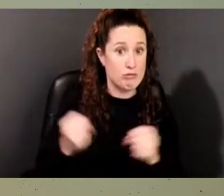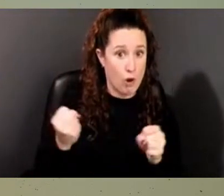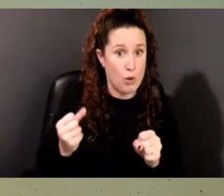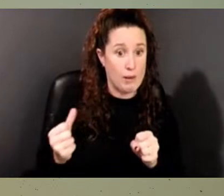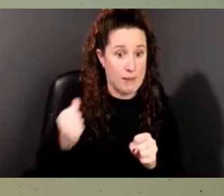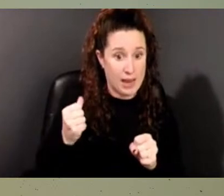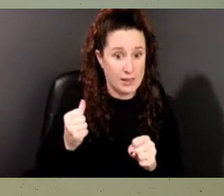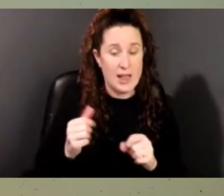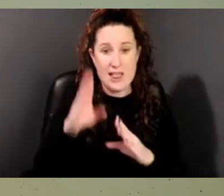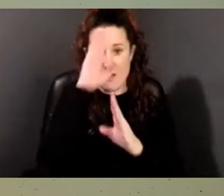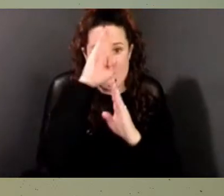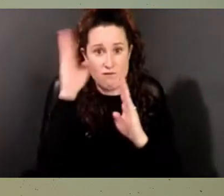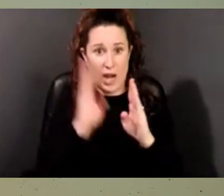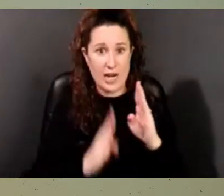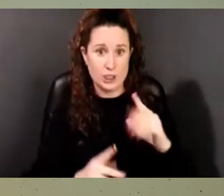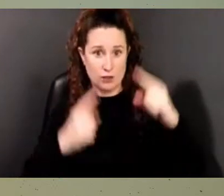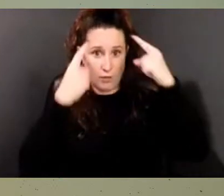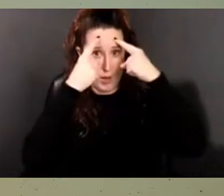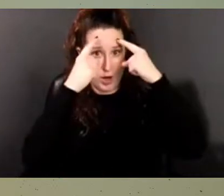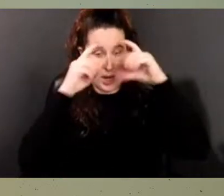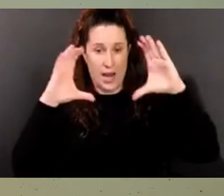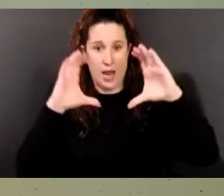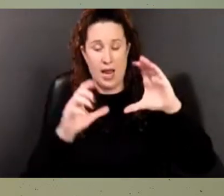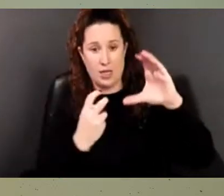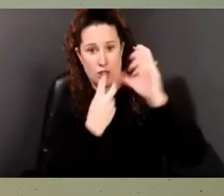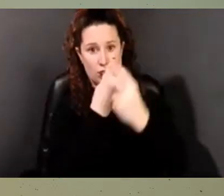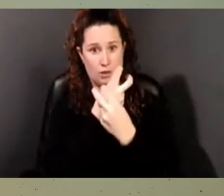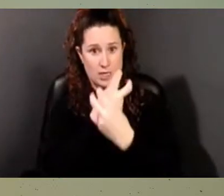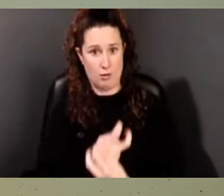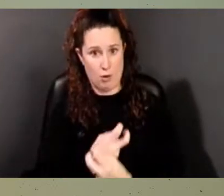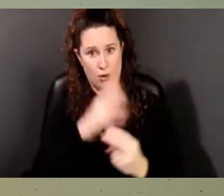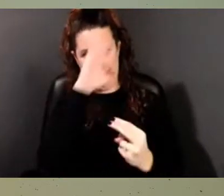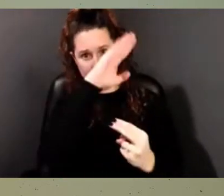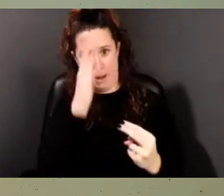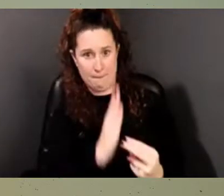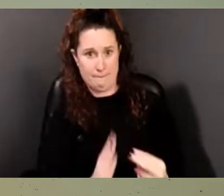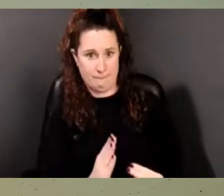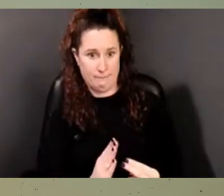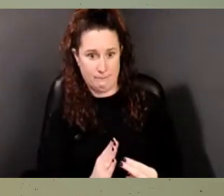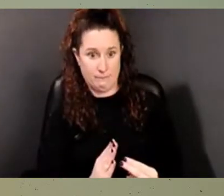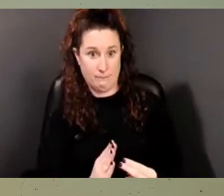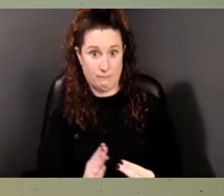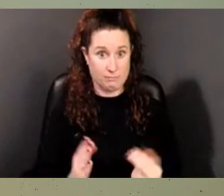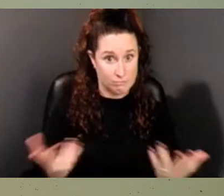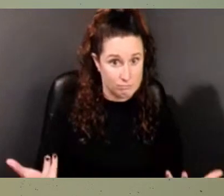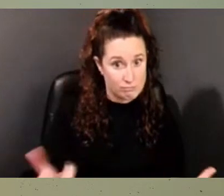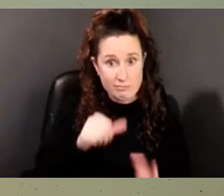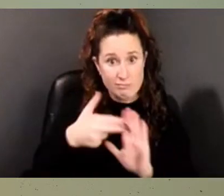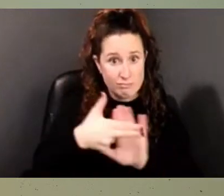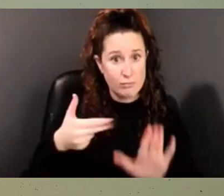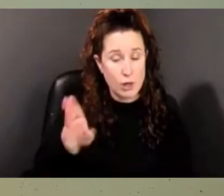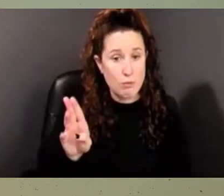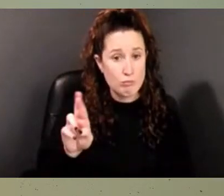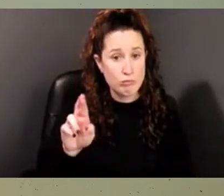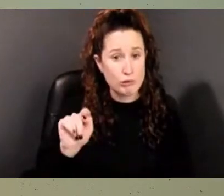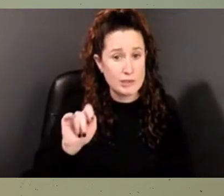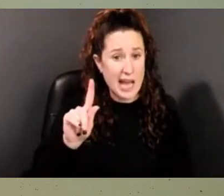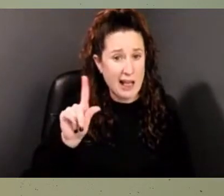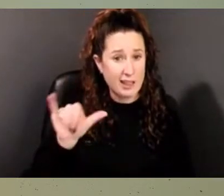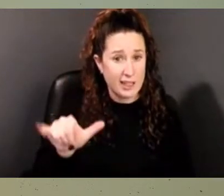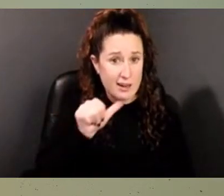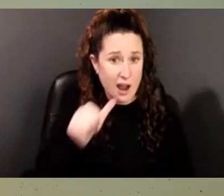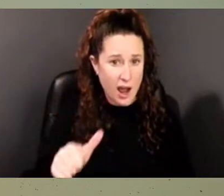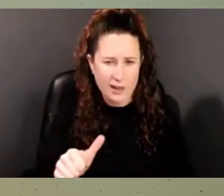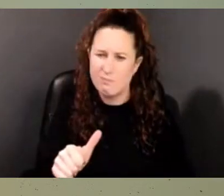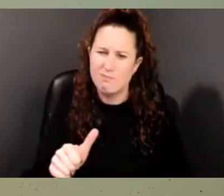head and went all the way down to their tailbone, and they died. So if that's not brutality, then I don't know what is. So that's the types of